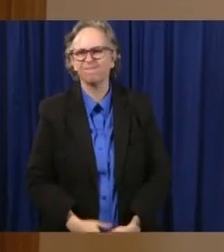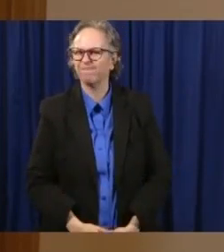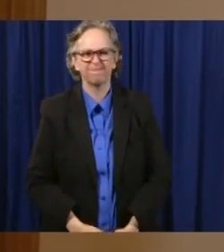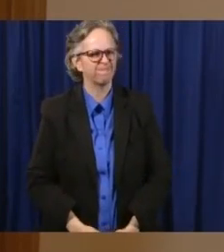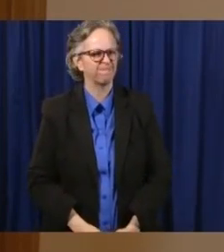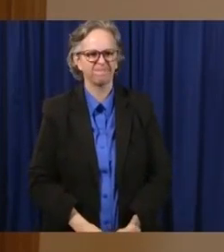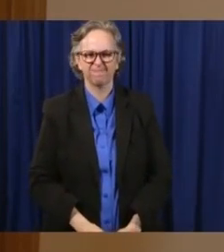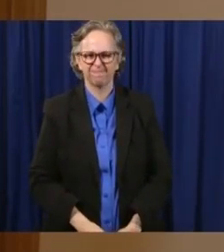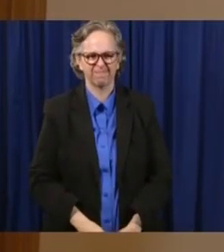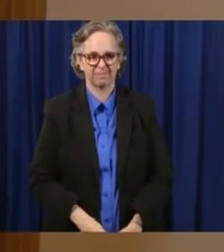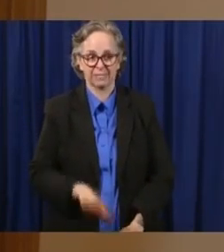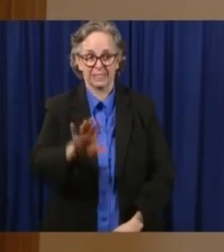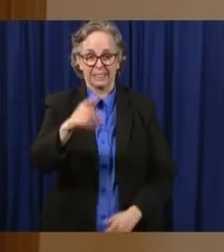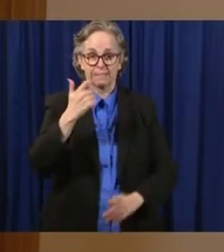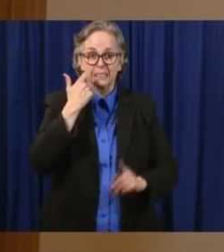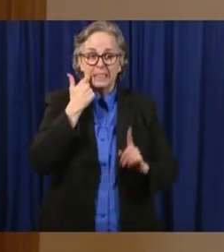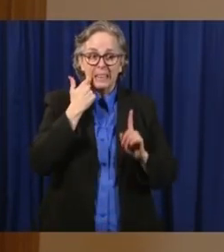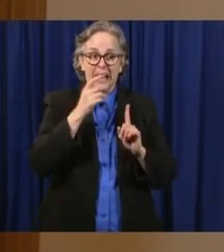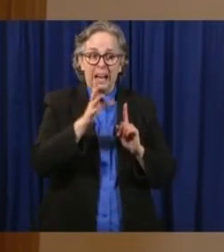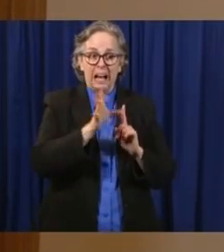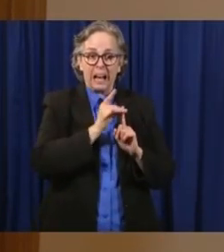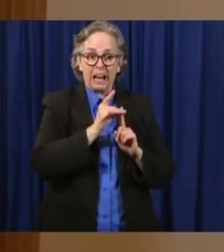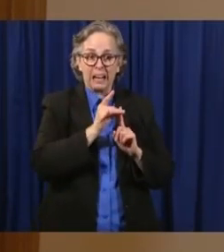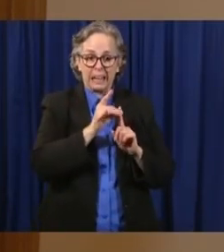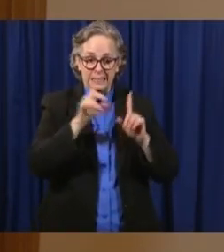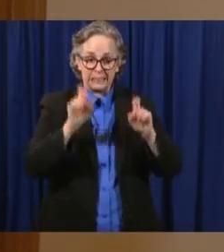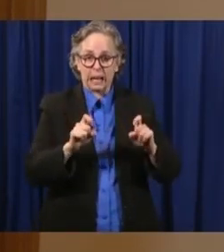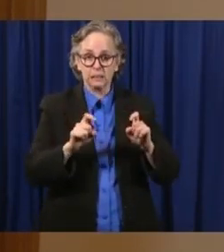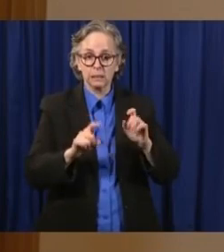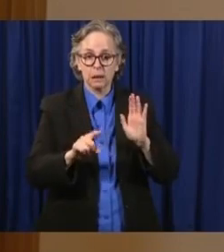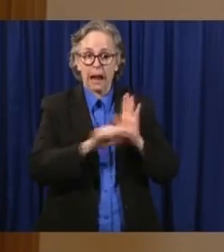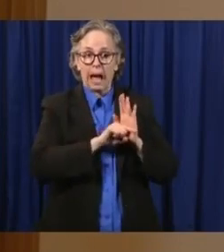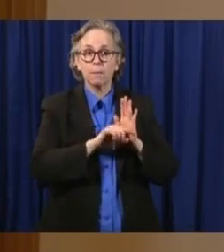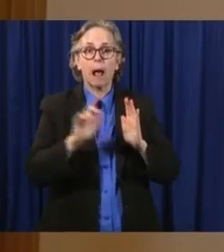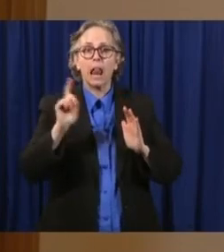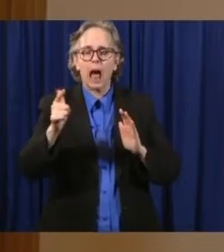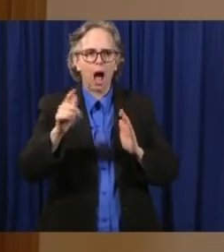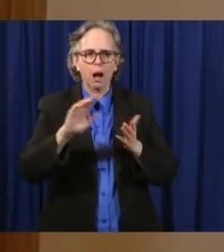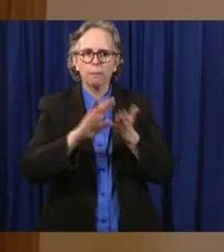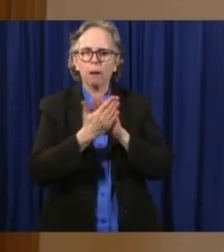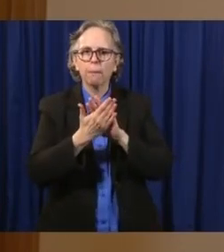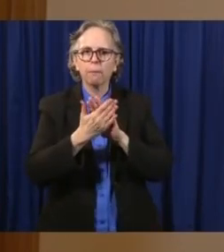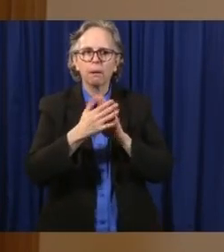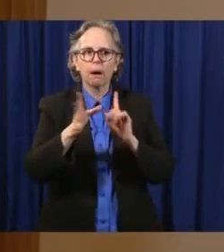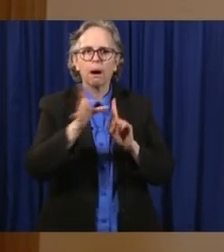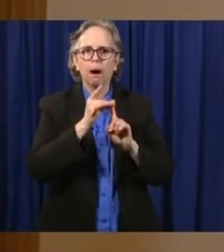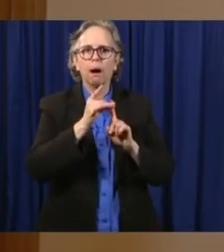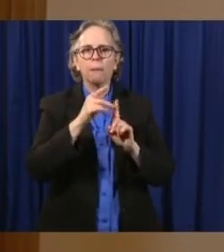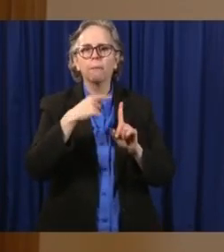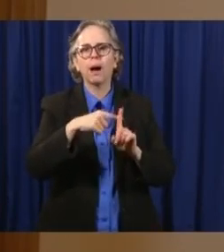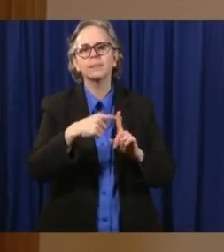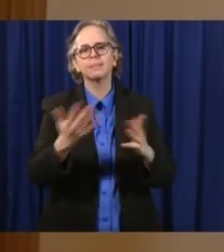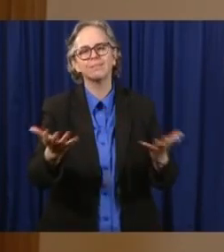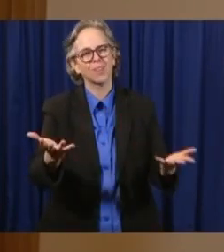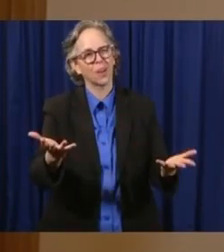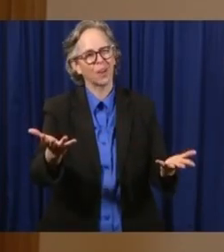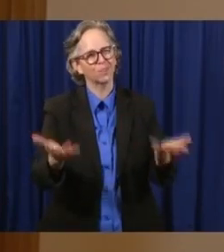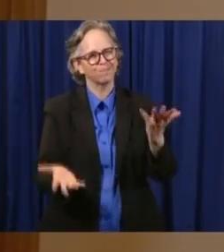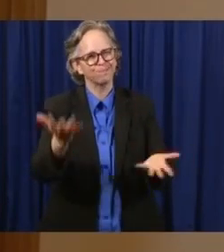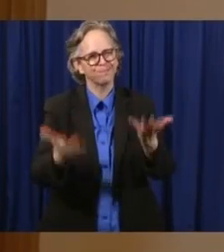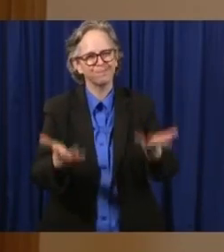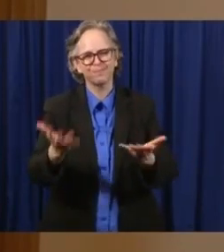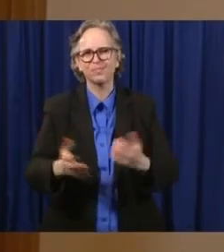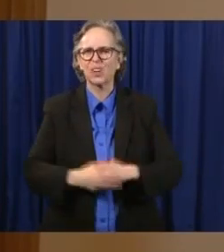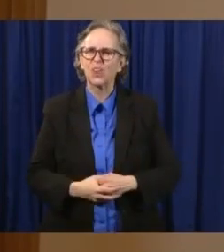often there's some testing of the initial cases in a nursing home, and then it's assumed by the clinical picture. So based on